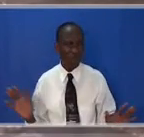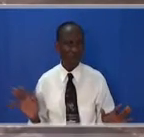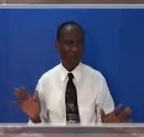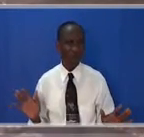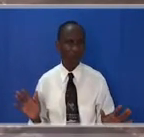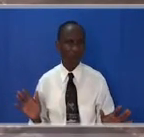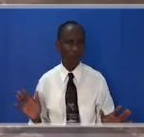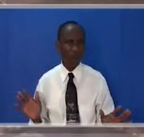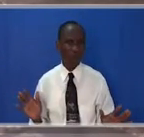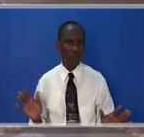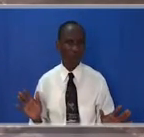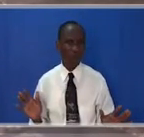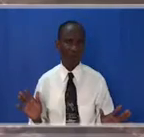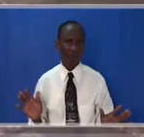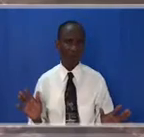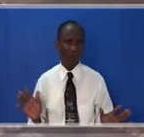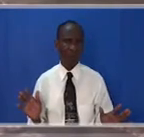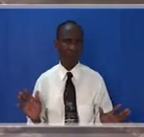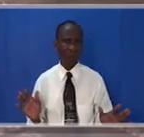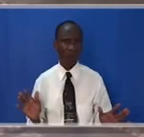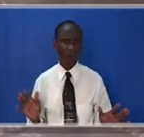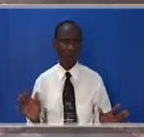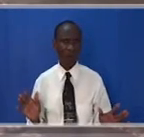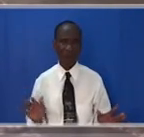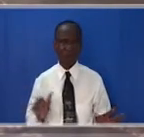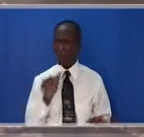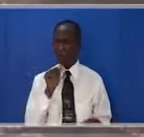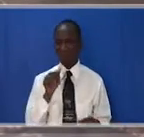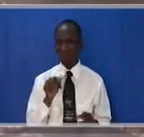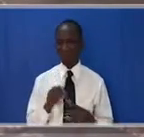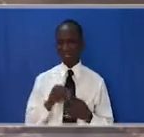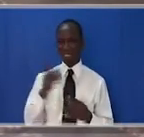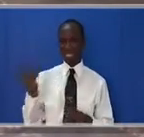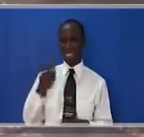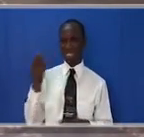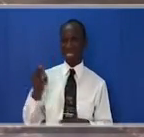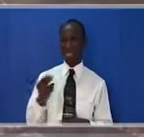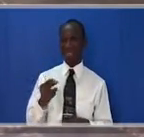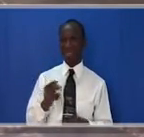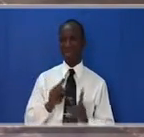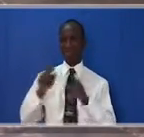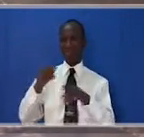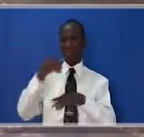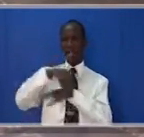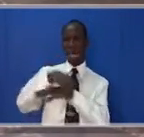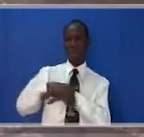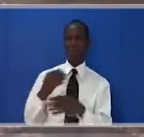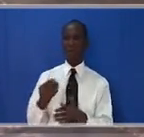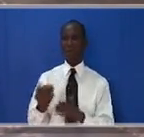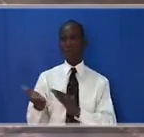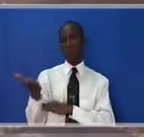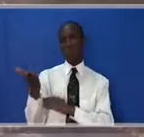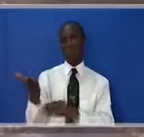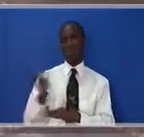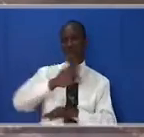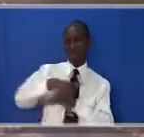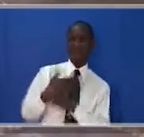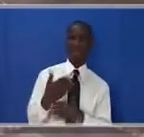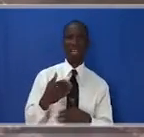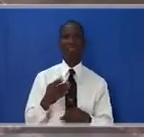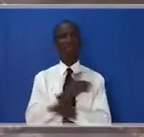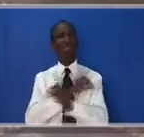matters is not the one that they do on Thursdays or any day, either night or day, in their